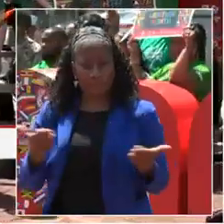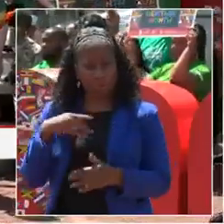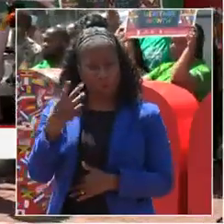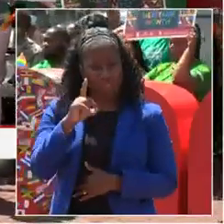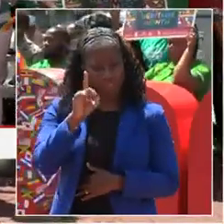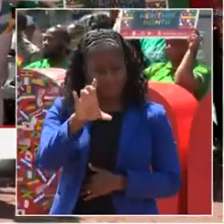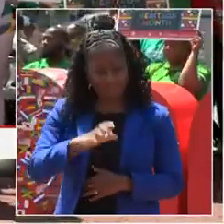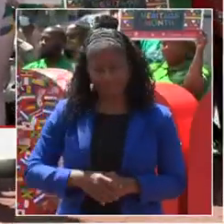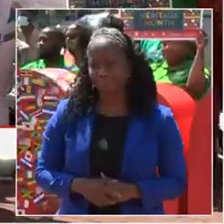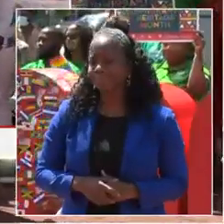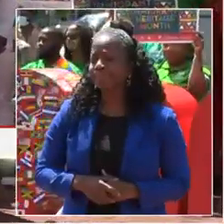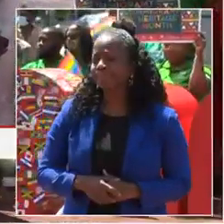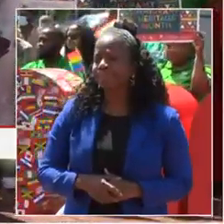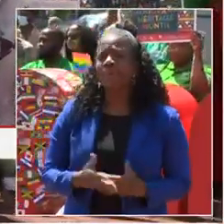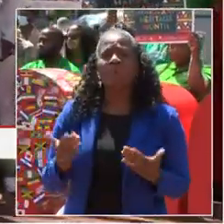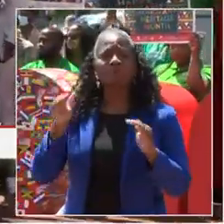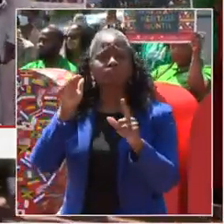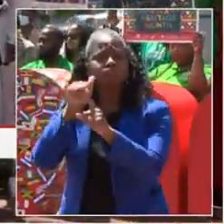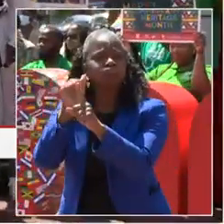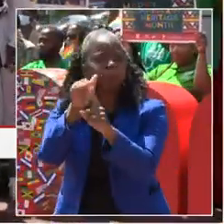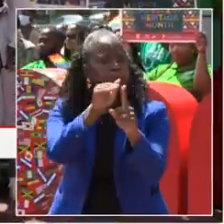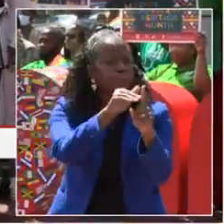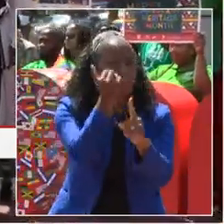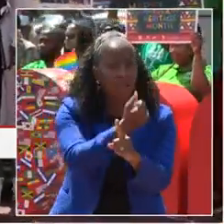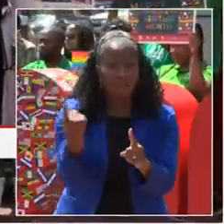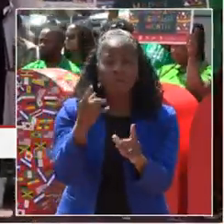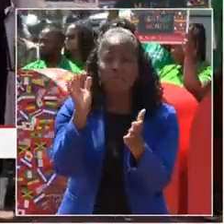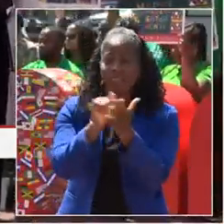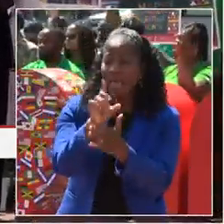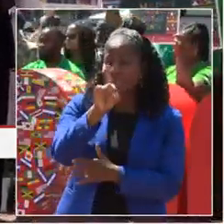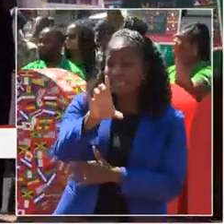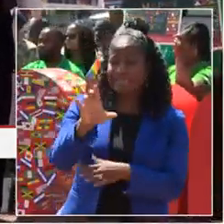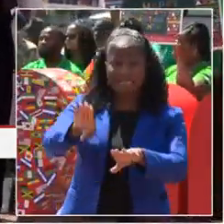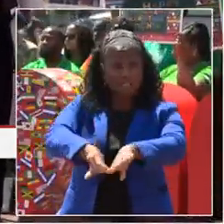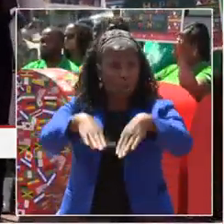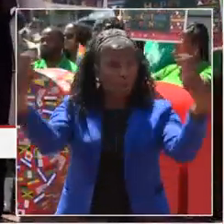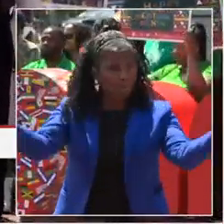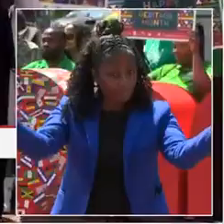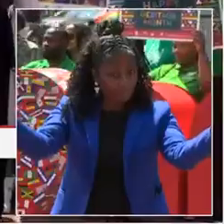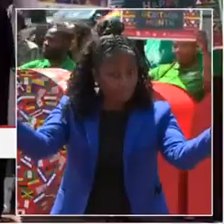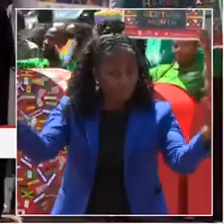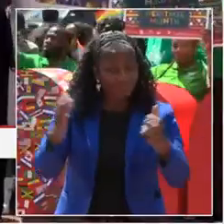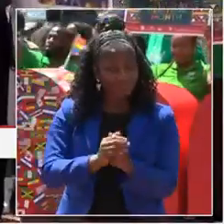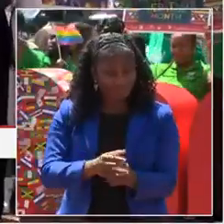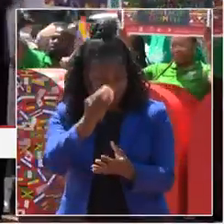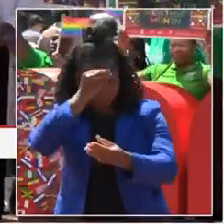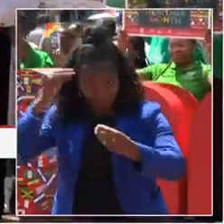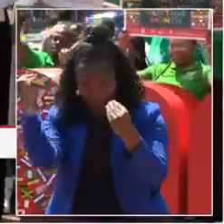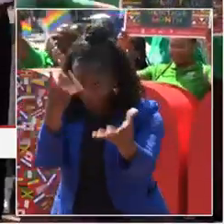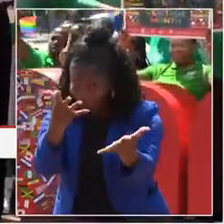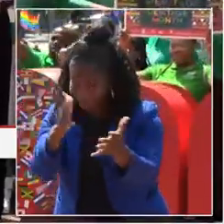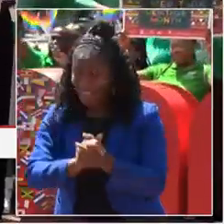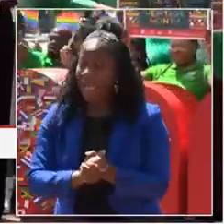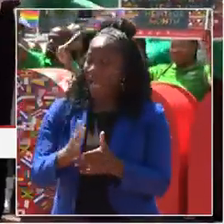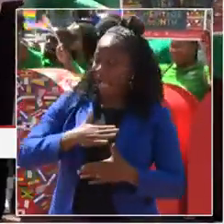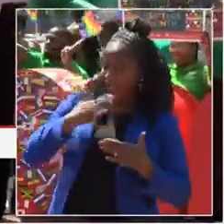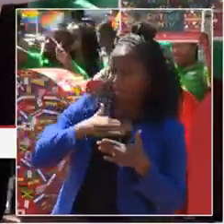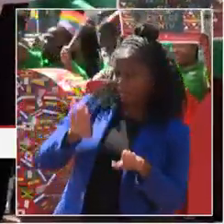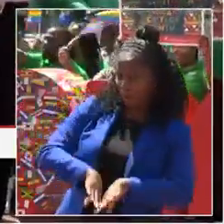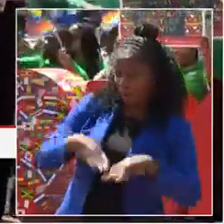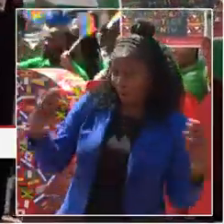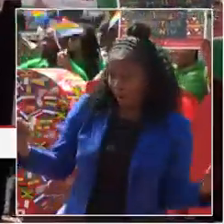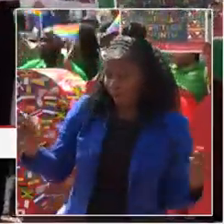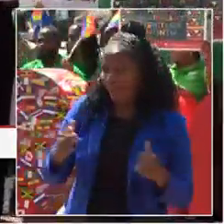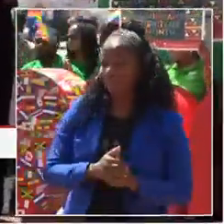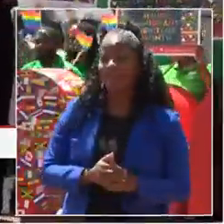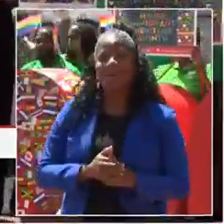D.C. We're reminding everyone that D.C. is open. We are happy to be open. We have a